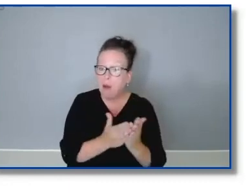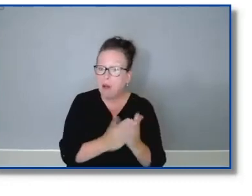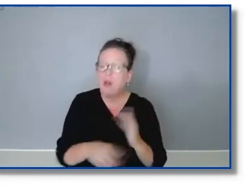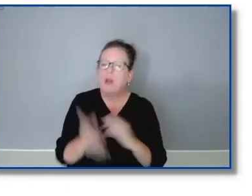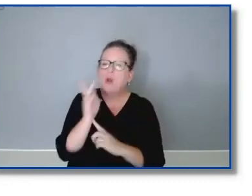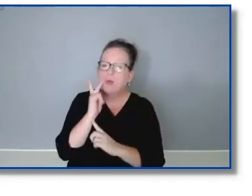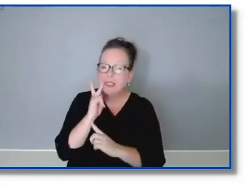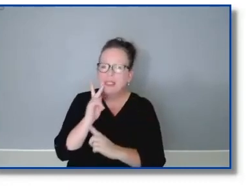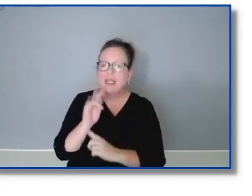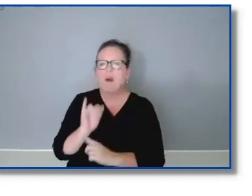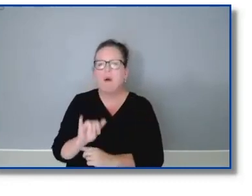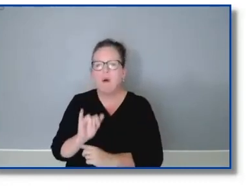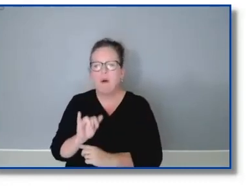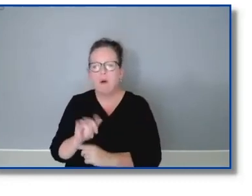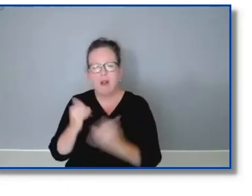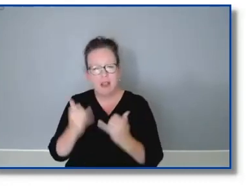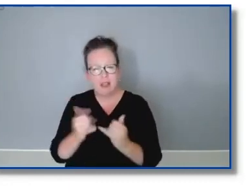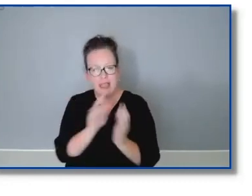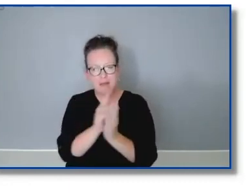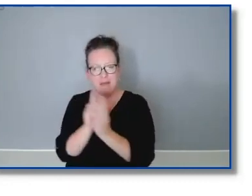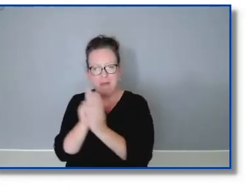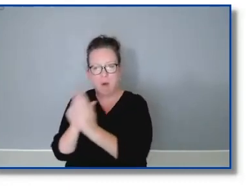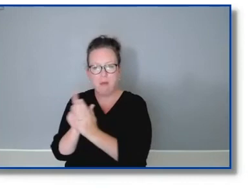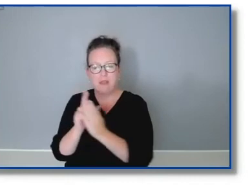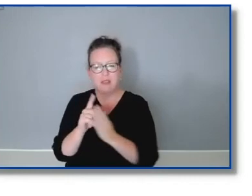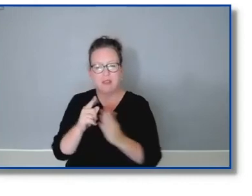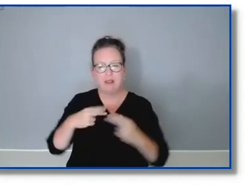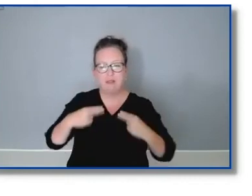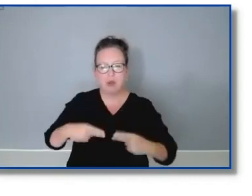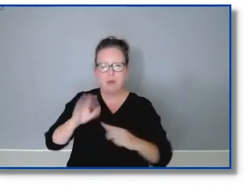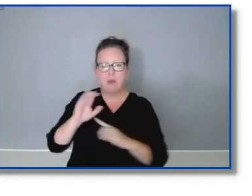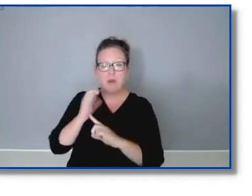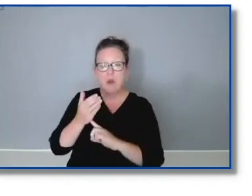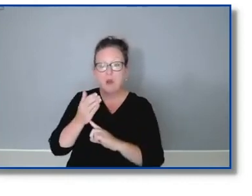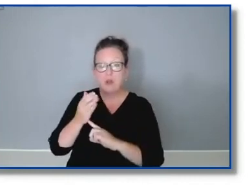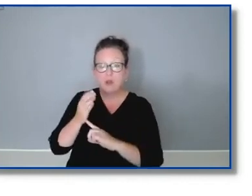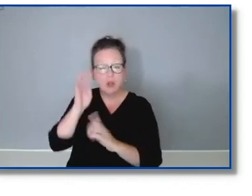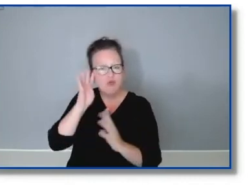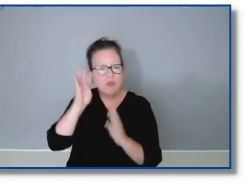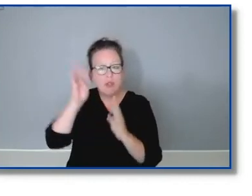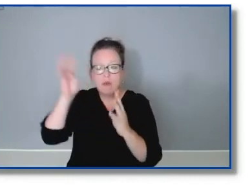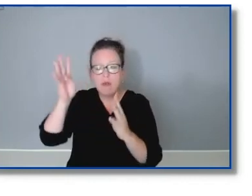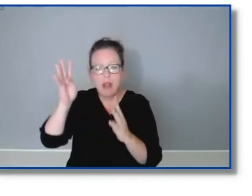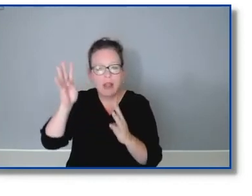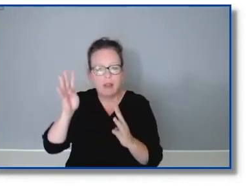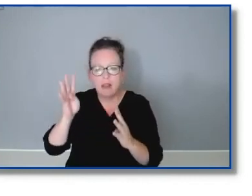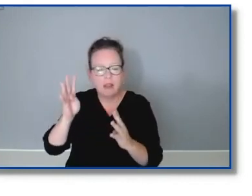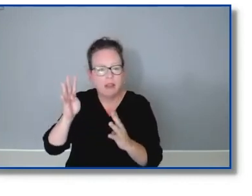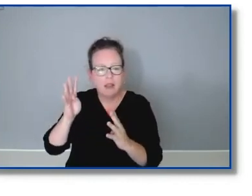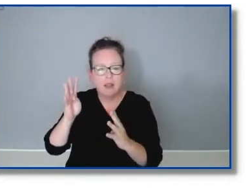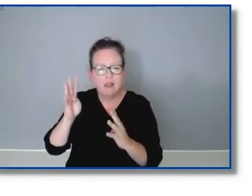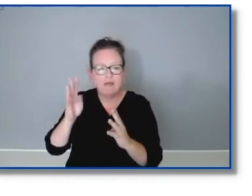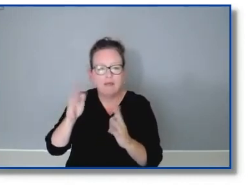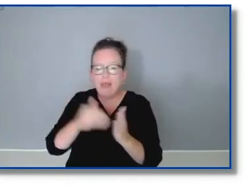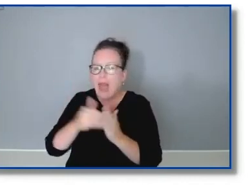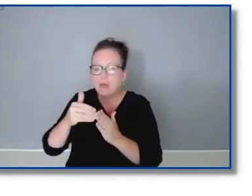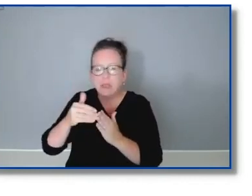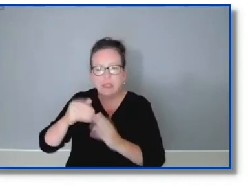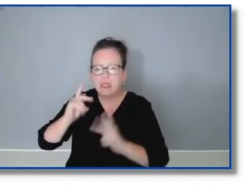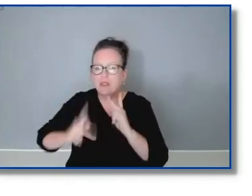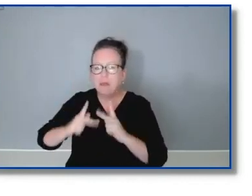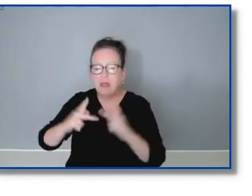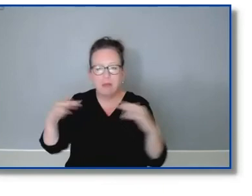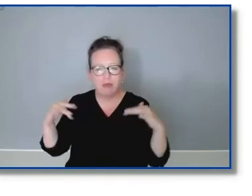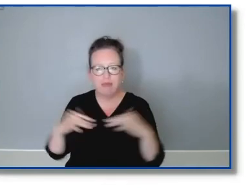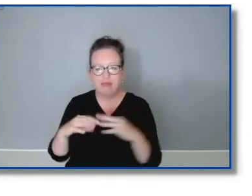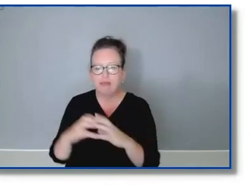these monuments of human culture were created by thousands or hundreds of thousands of people, anonymous people